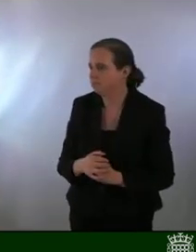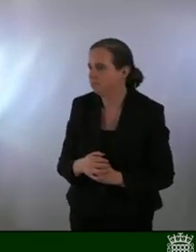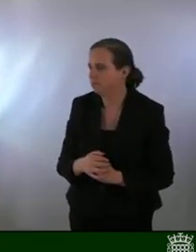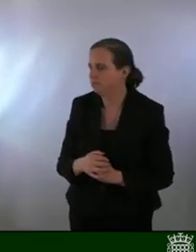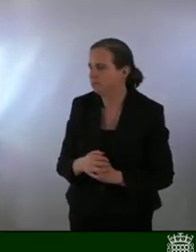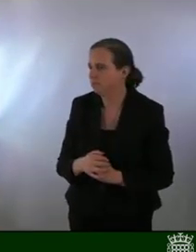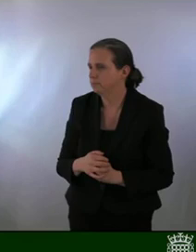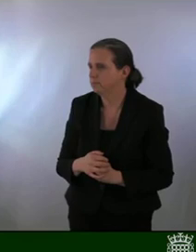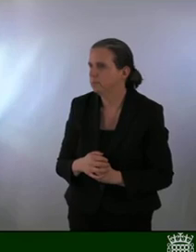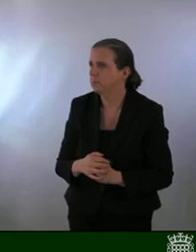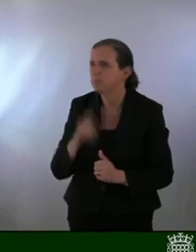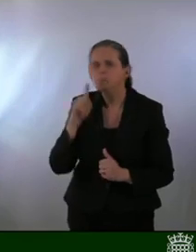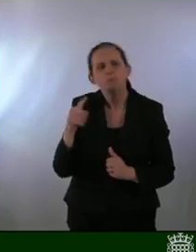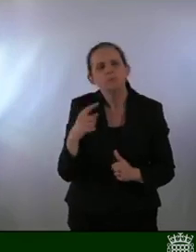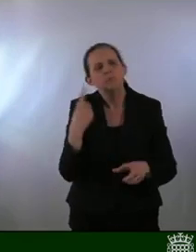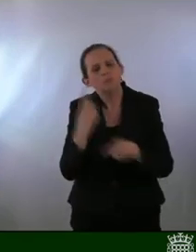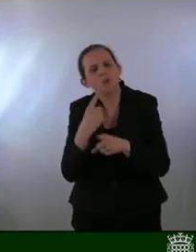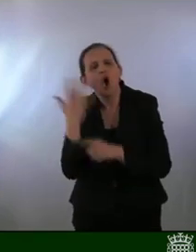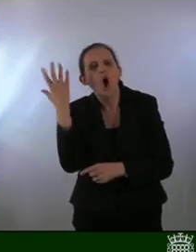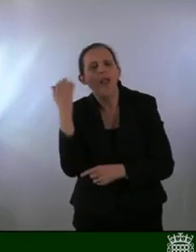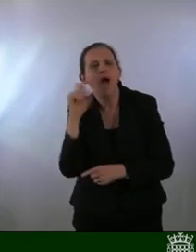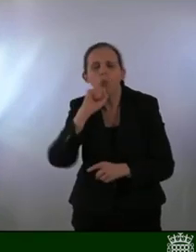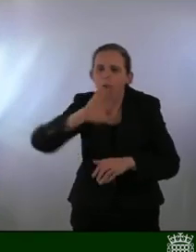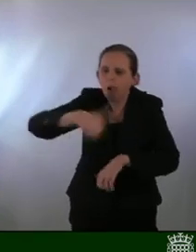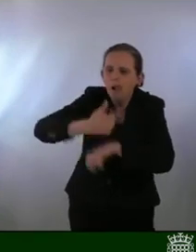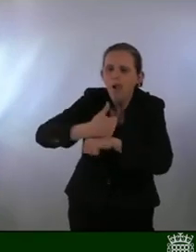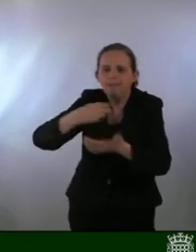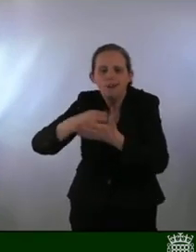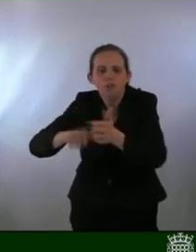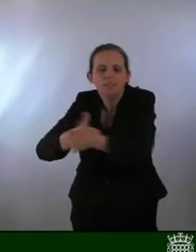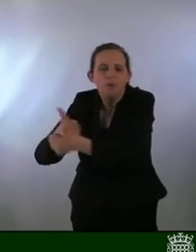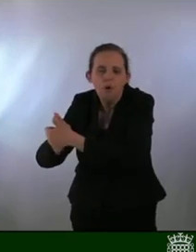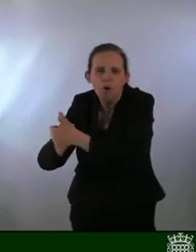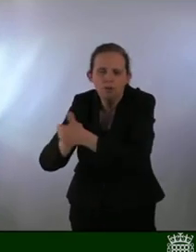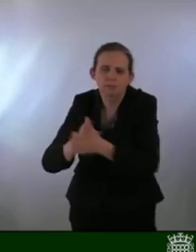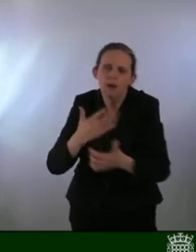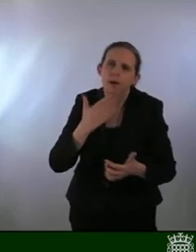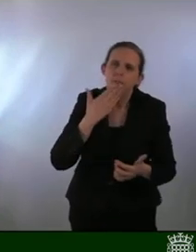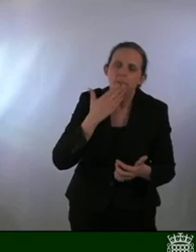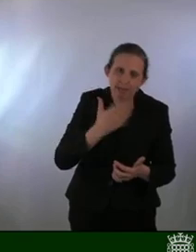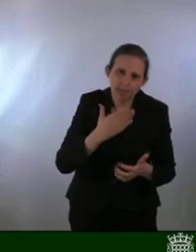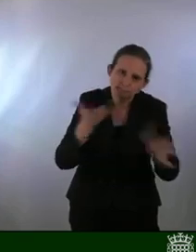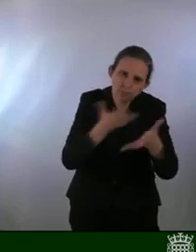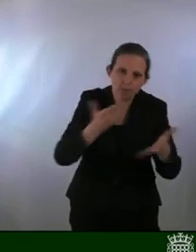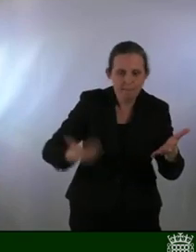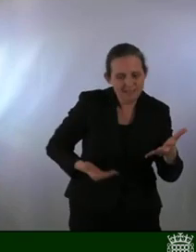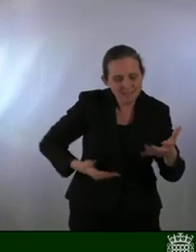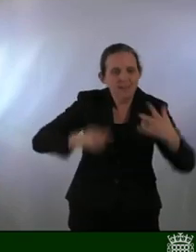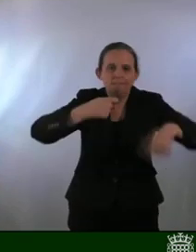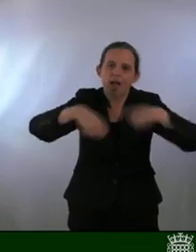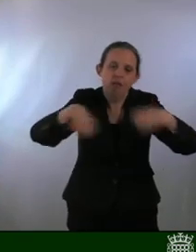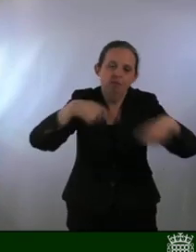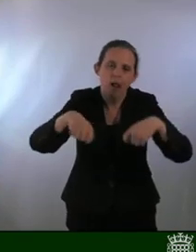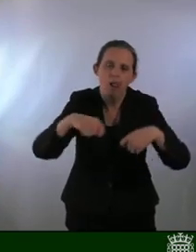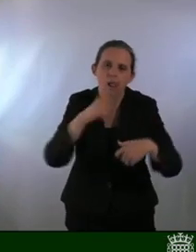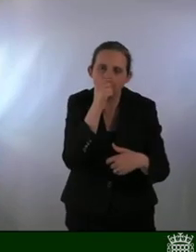measures, I very much encourage my right honourable friend to encourage businesses to be as flexible as possible so that employees